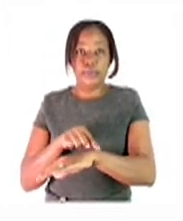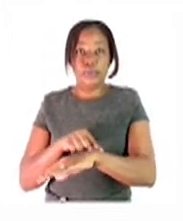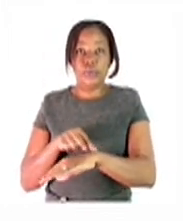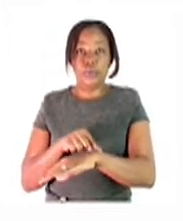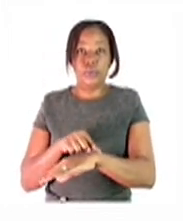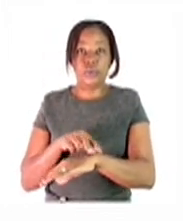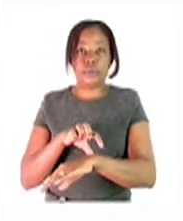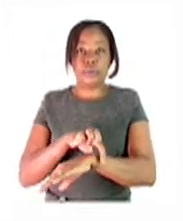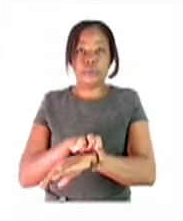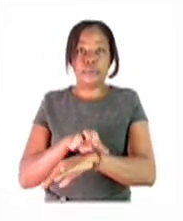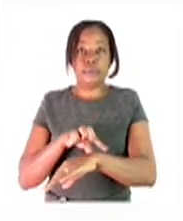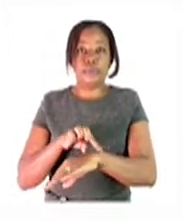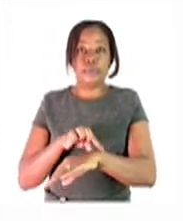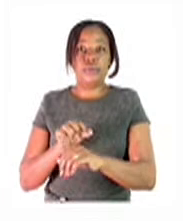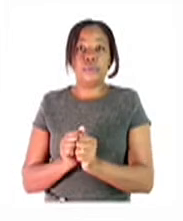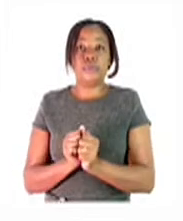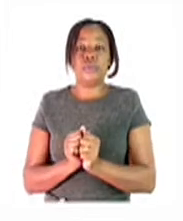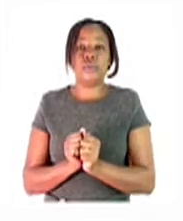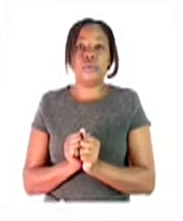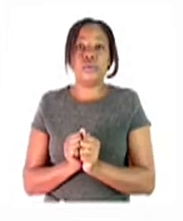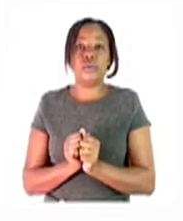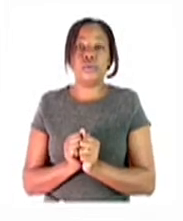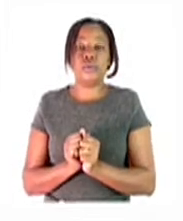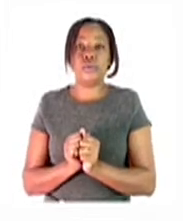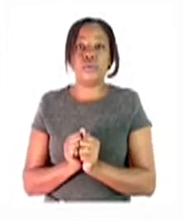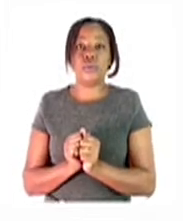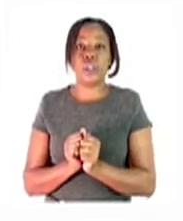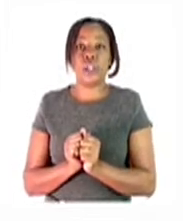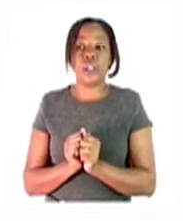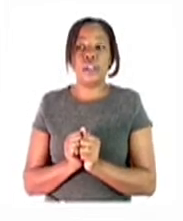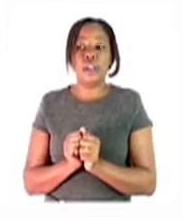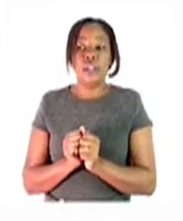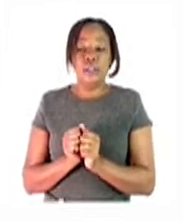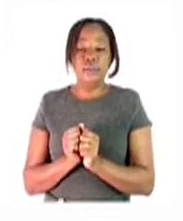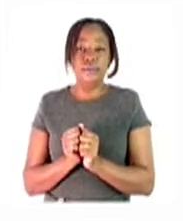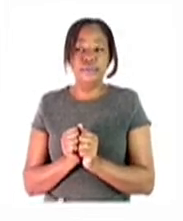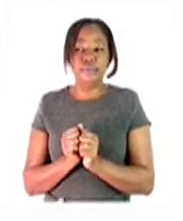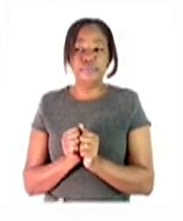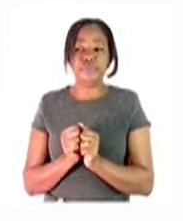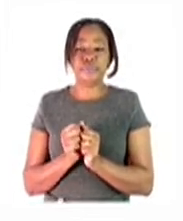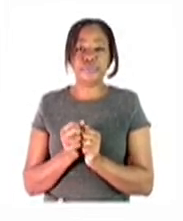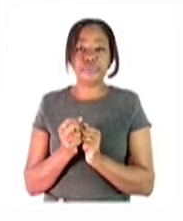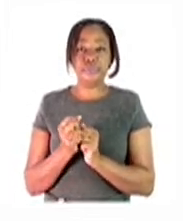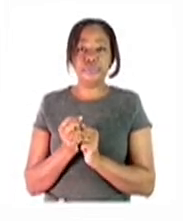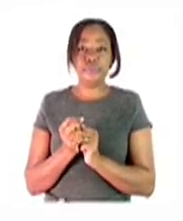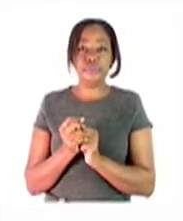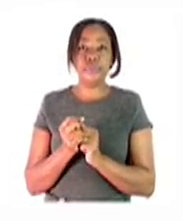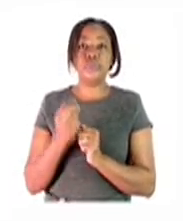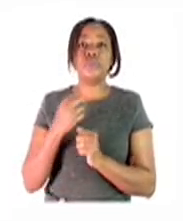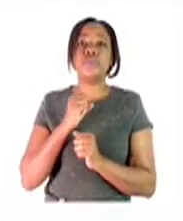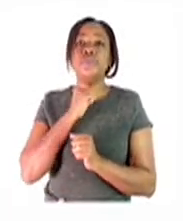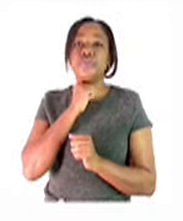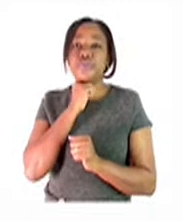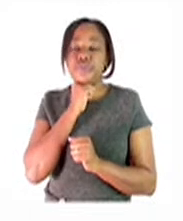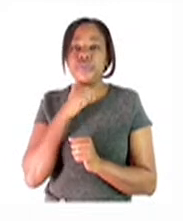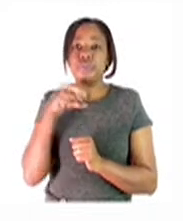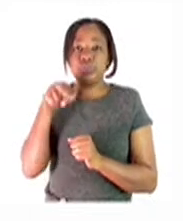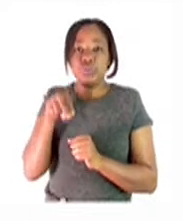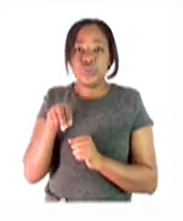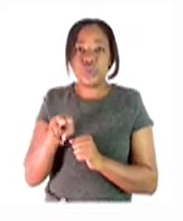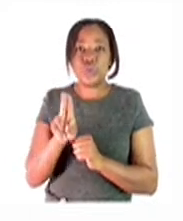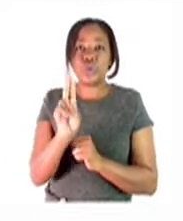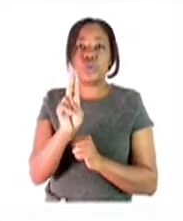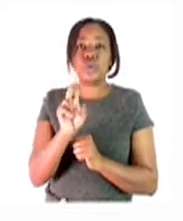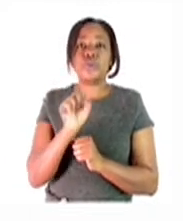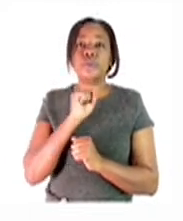sound of a long ooh. You say ew. That's a long